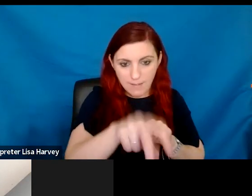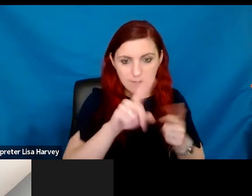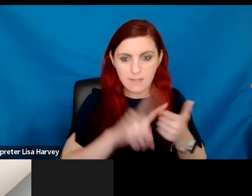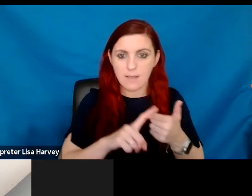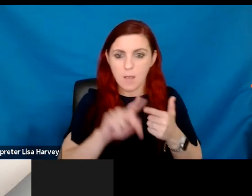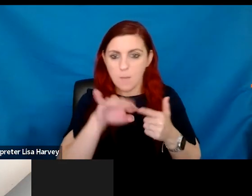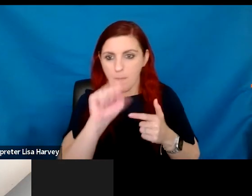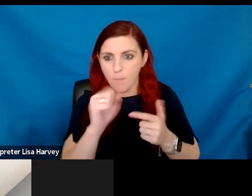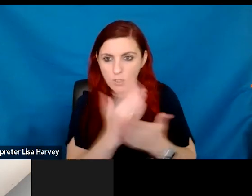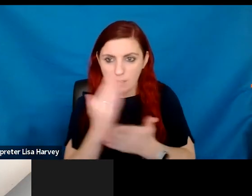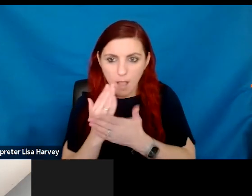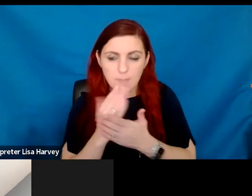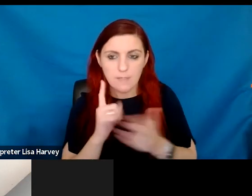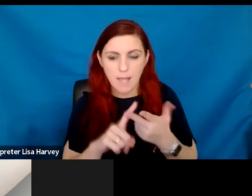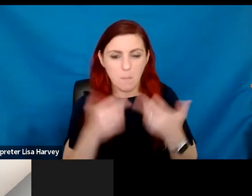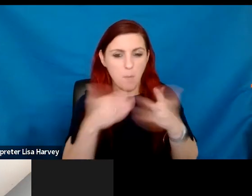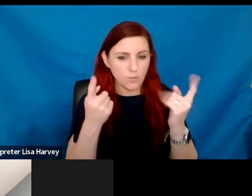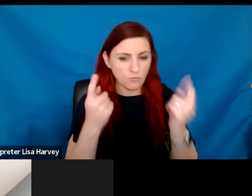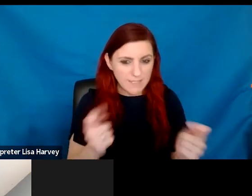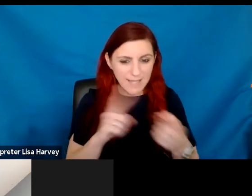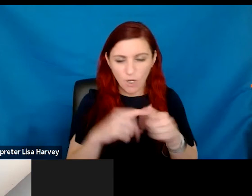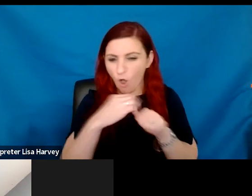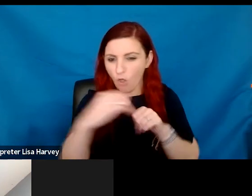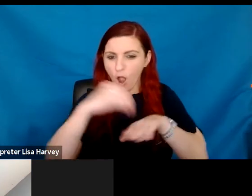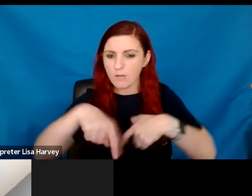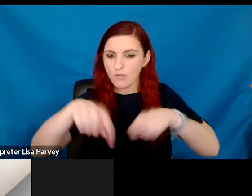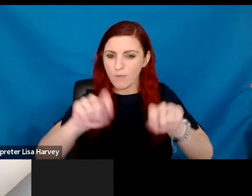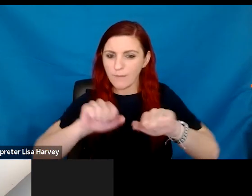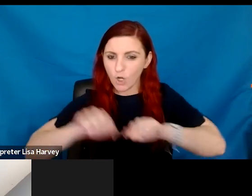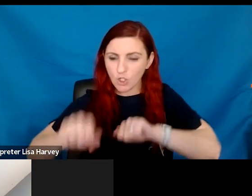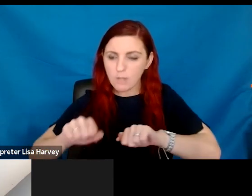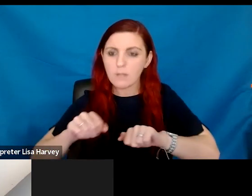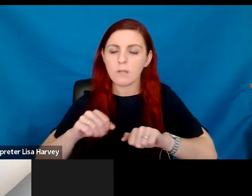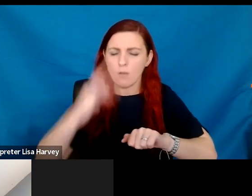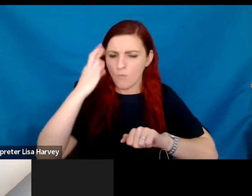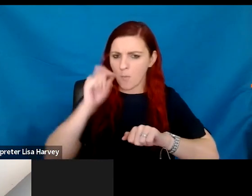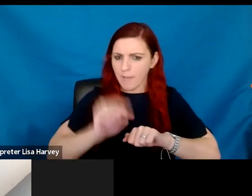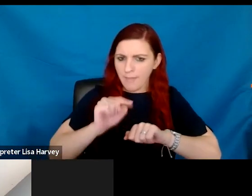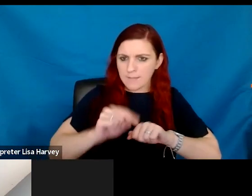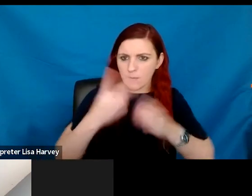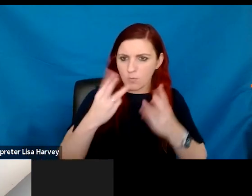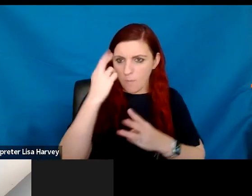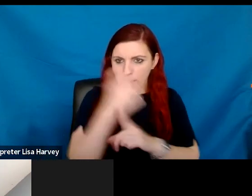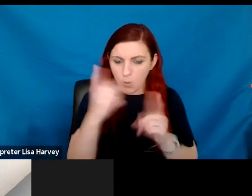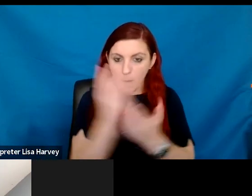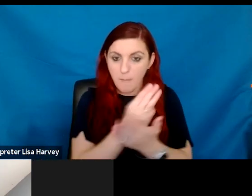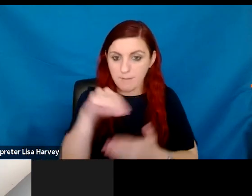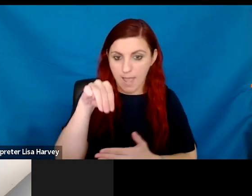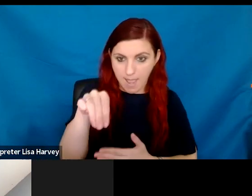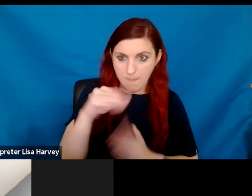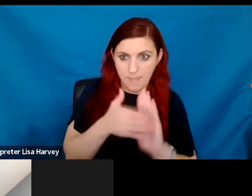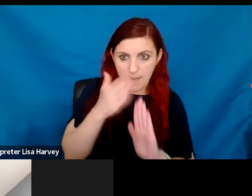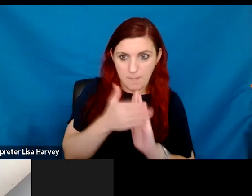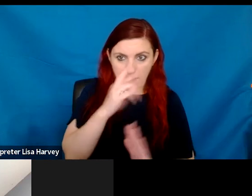other out-street furniture. With this in mind, I want to remind you that Part M of the building